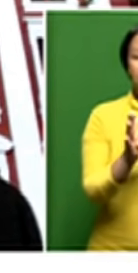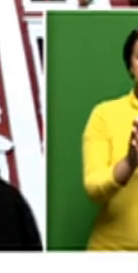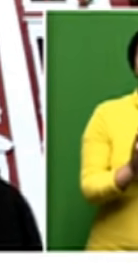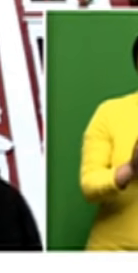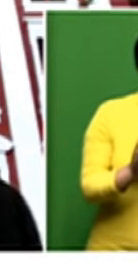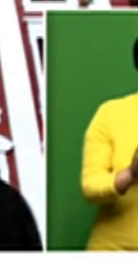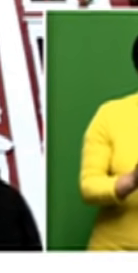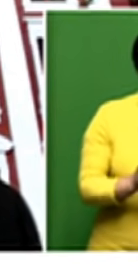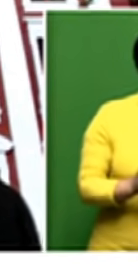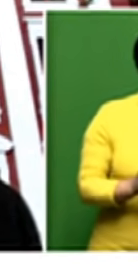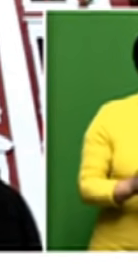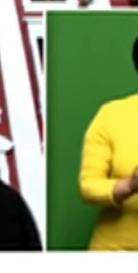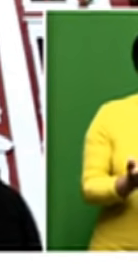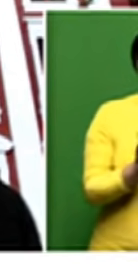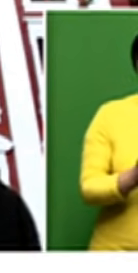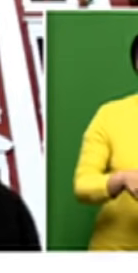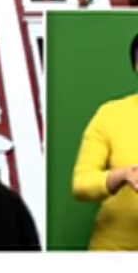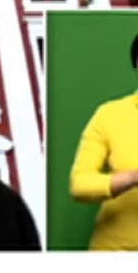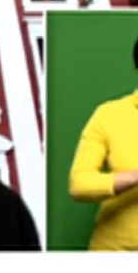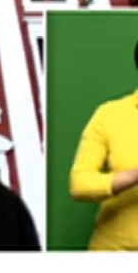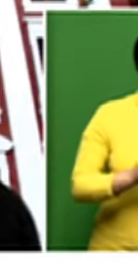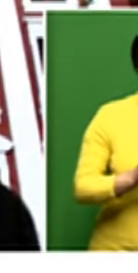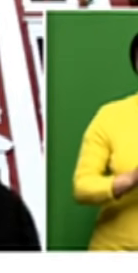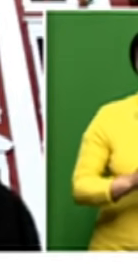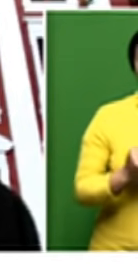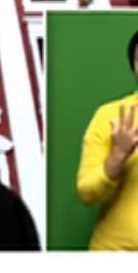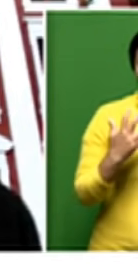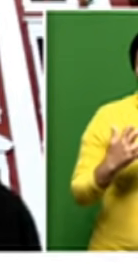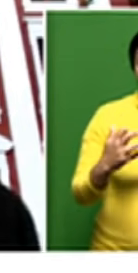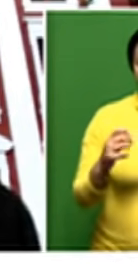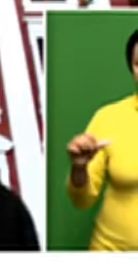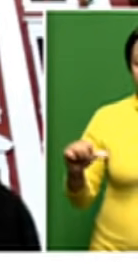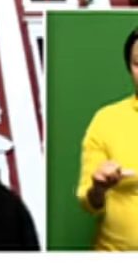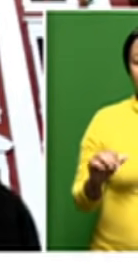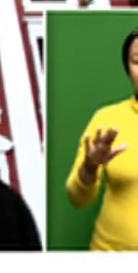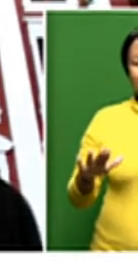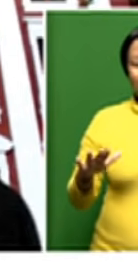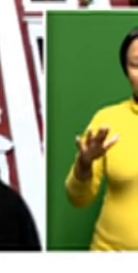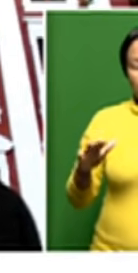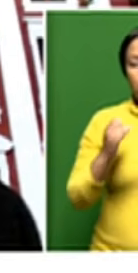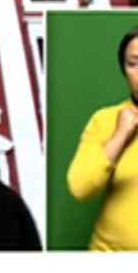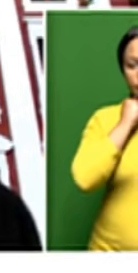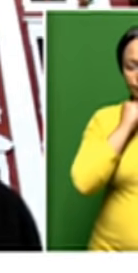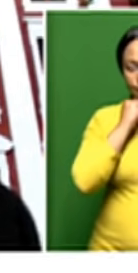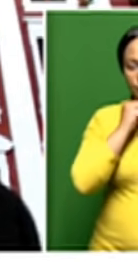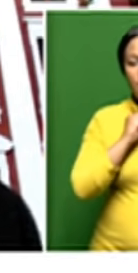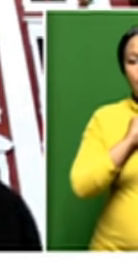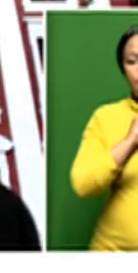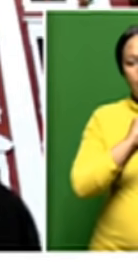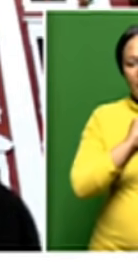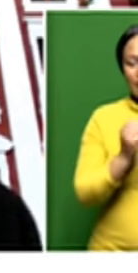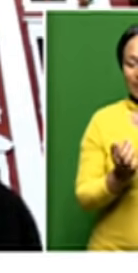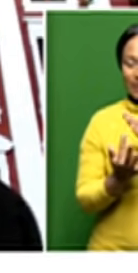It can be done in a relatively short space of time so that when Parliament reconvene on the 18th of August, there should be at least an